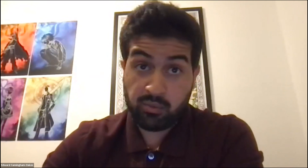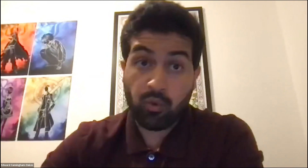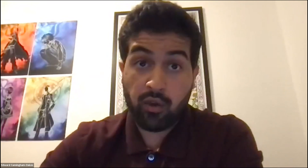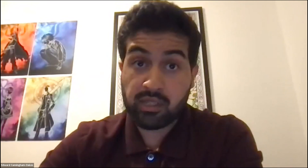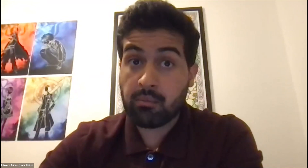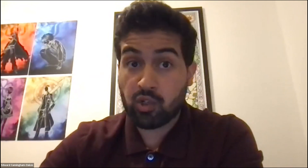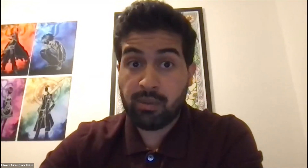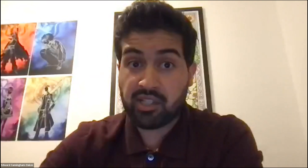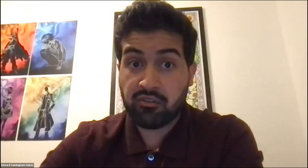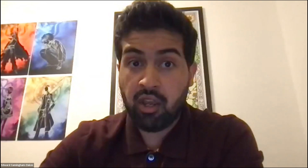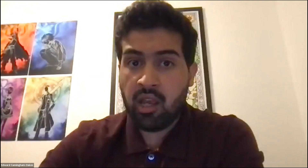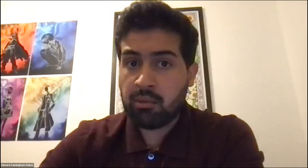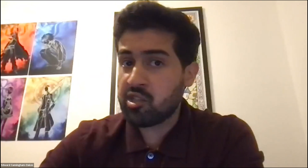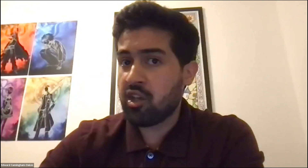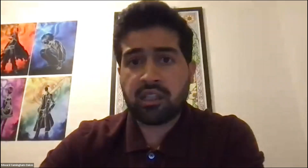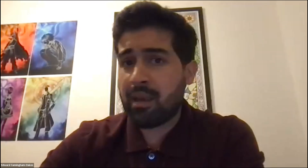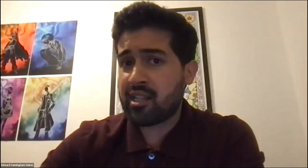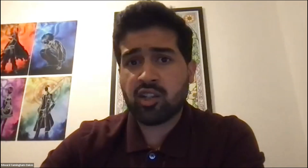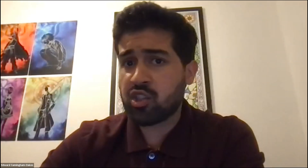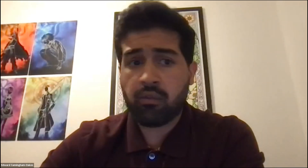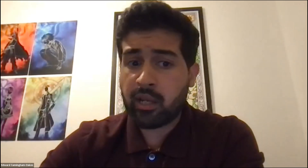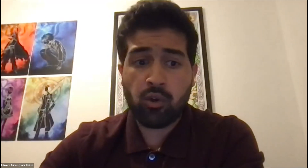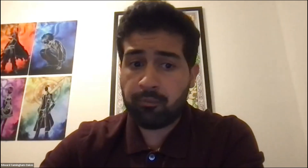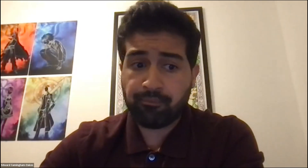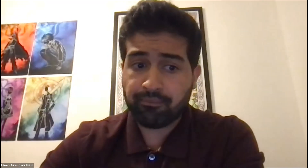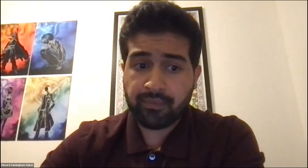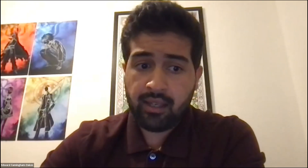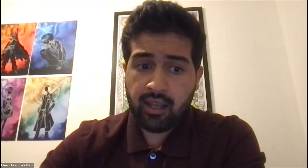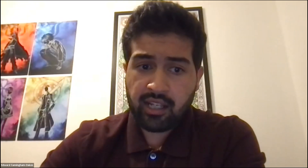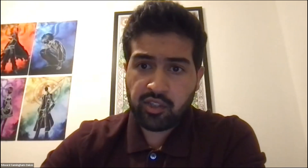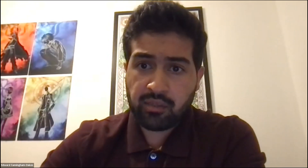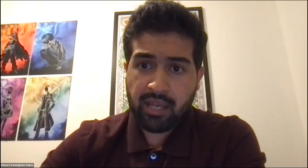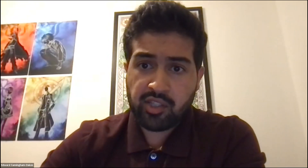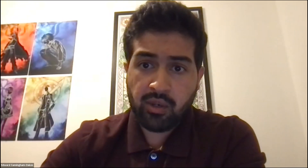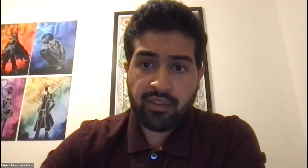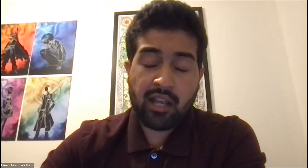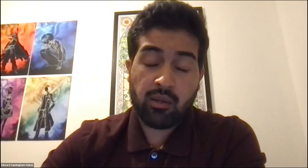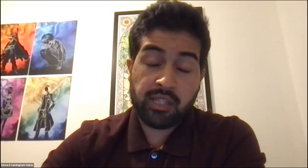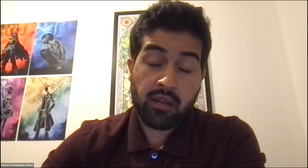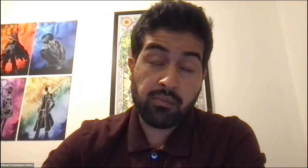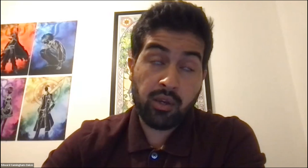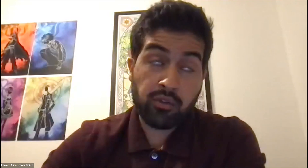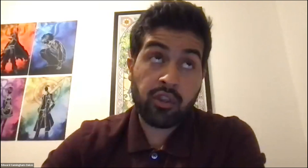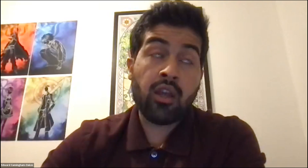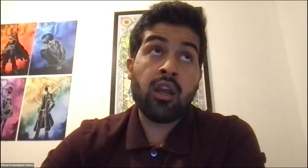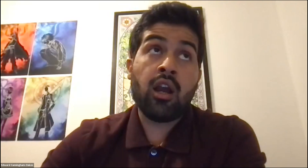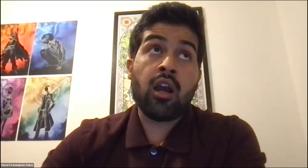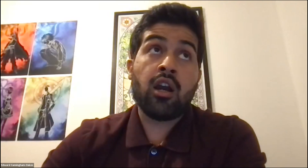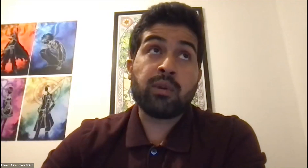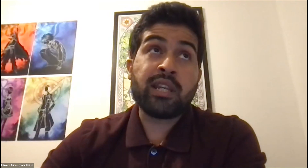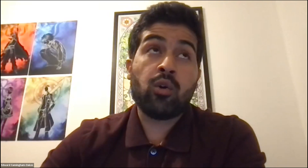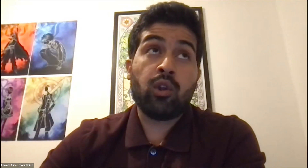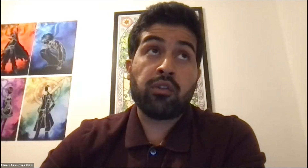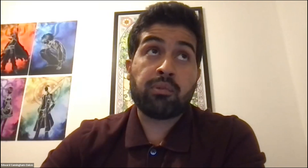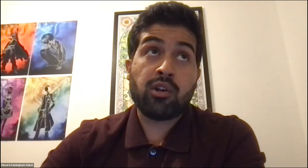you know, as we all know, it's a bit more expensive, but it's nothing compared to the cost of a recall. And it's nothing compared to, and that comes down to both